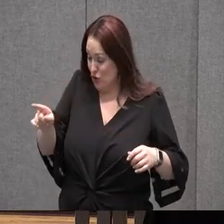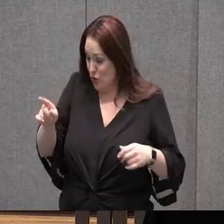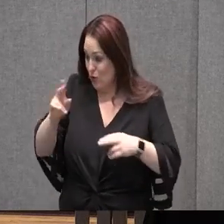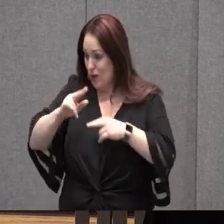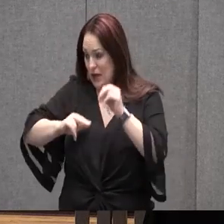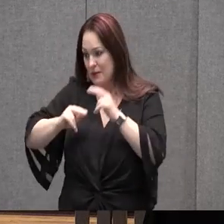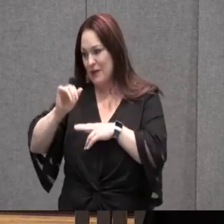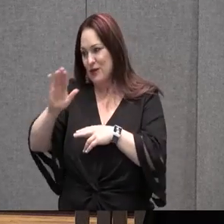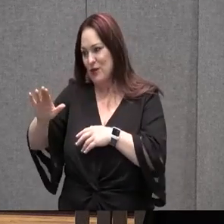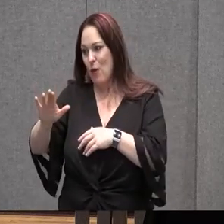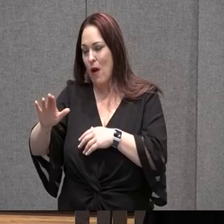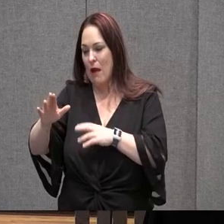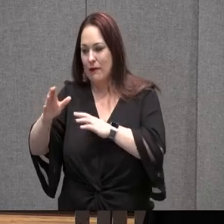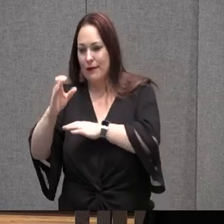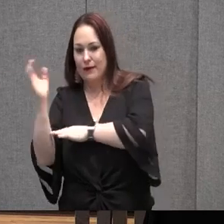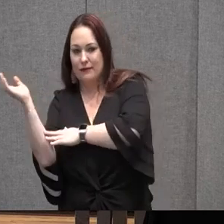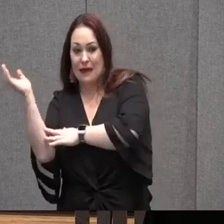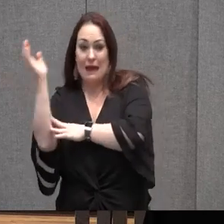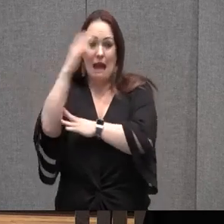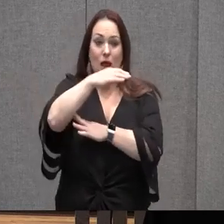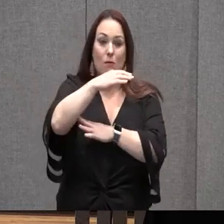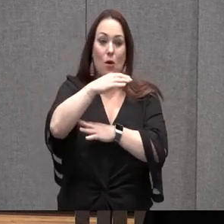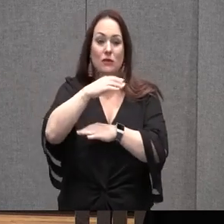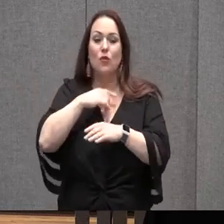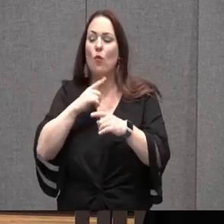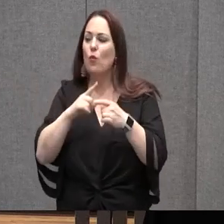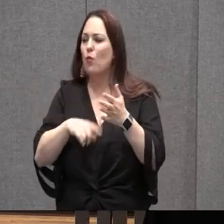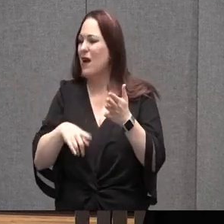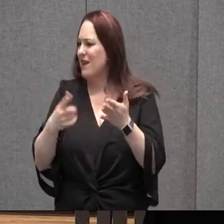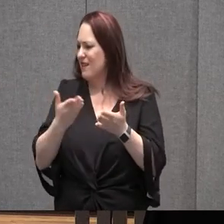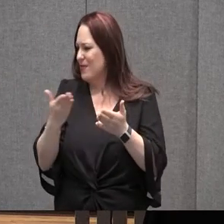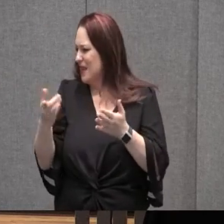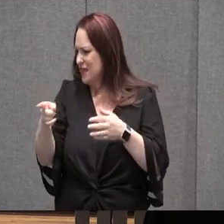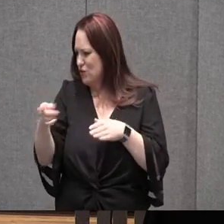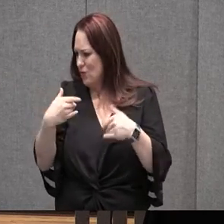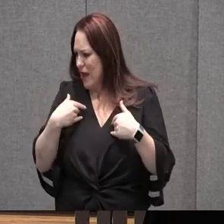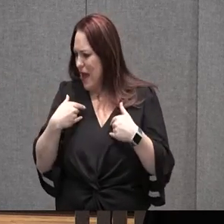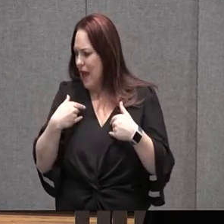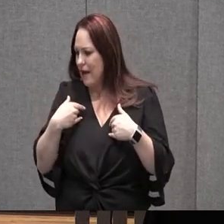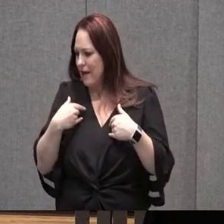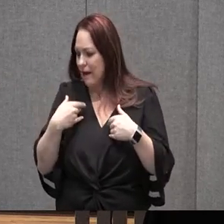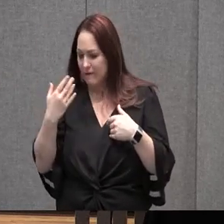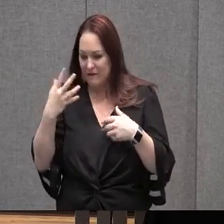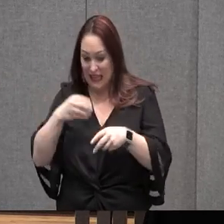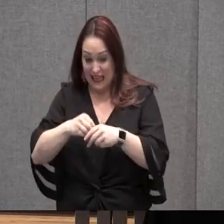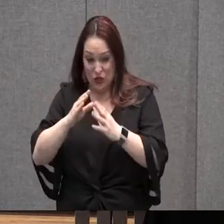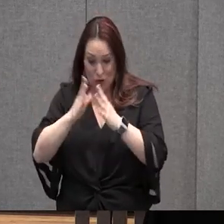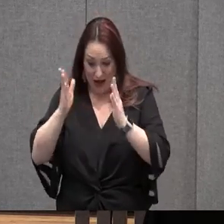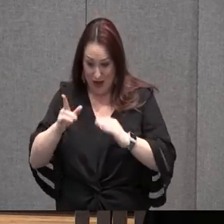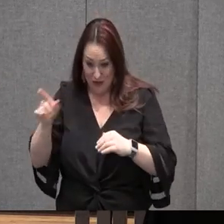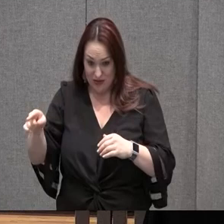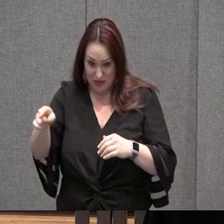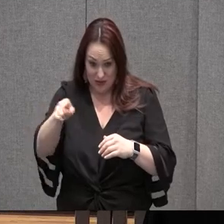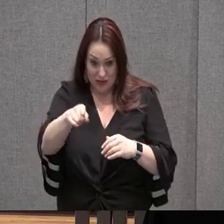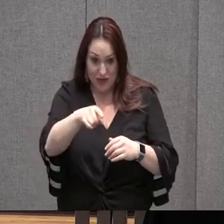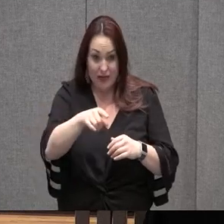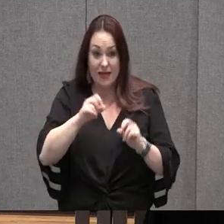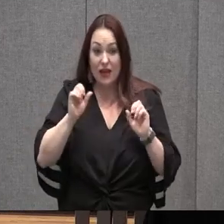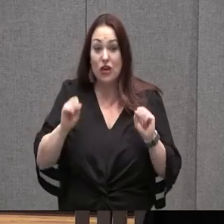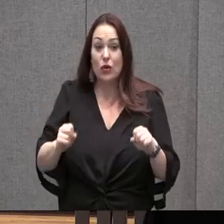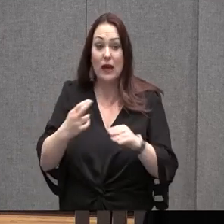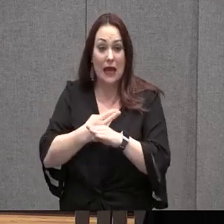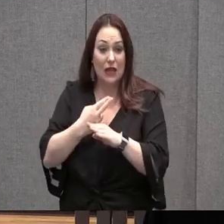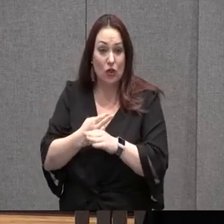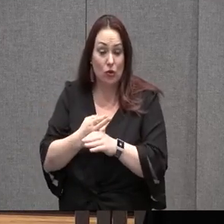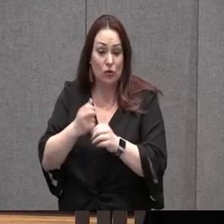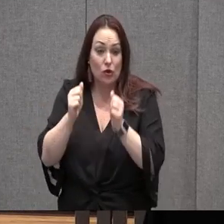build your catapult? What things do you have lying around your house that you could